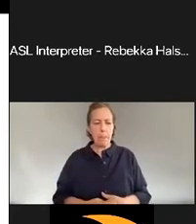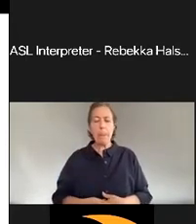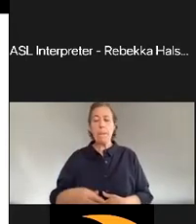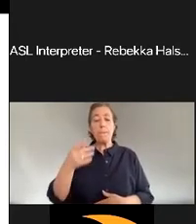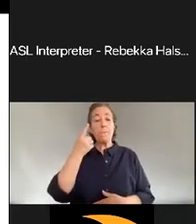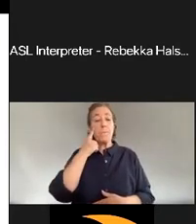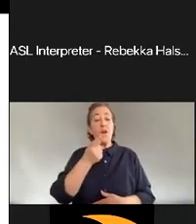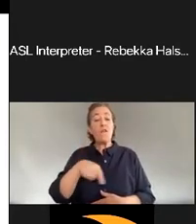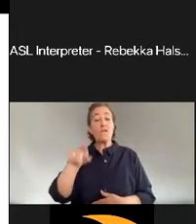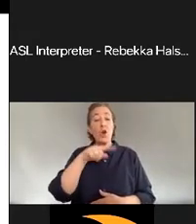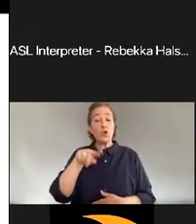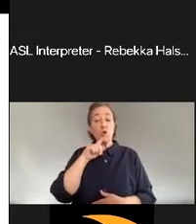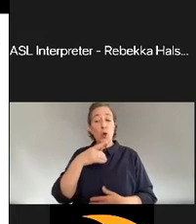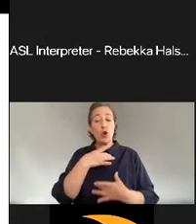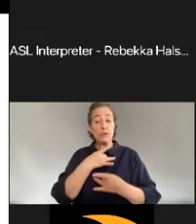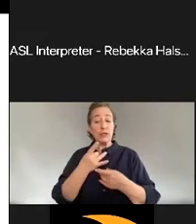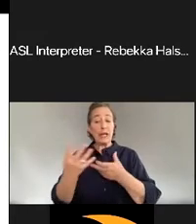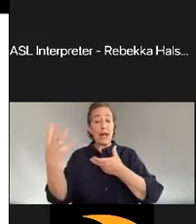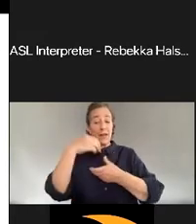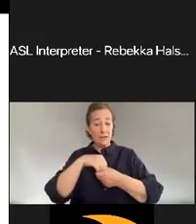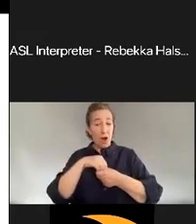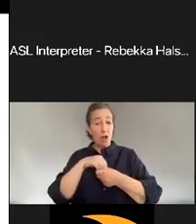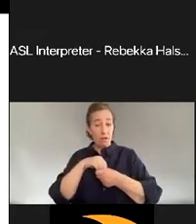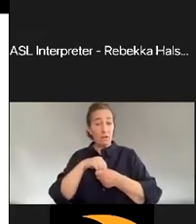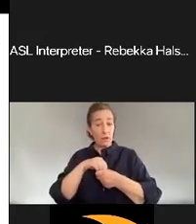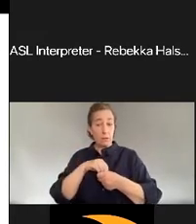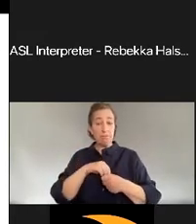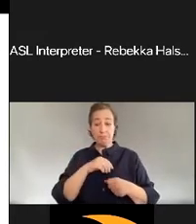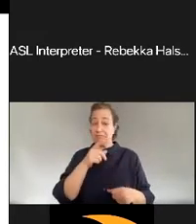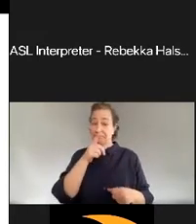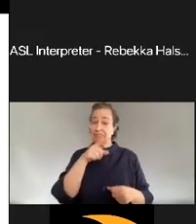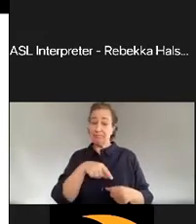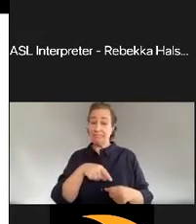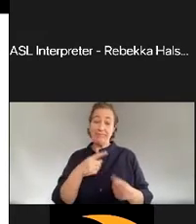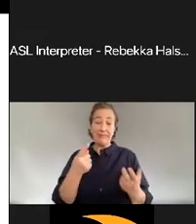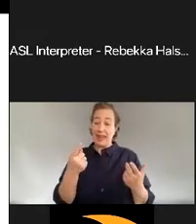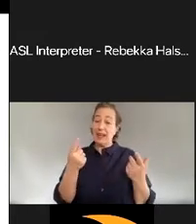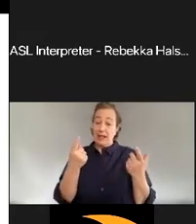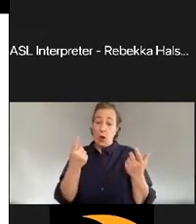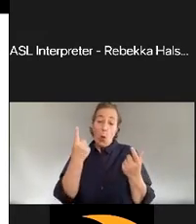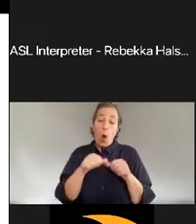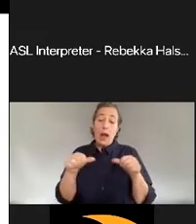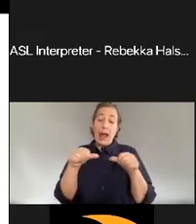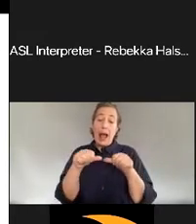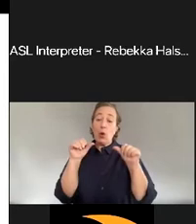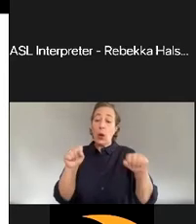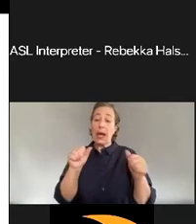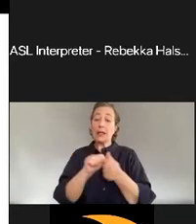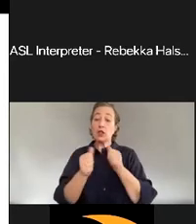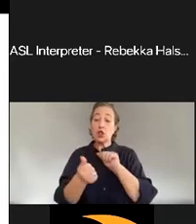folks who are interested in getting involved, because again, I think one of the areas where we can change some of these policies is